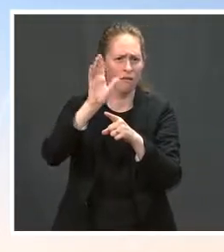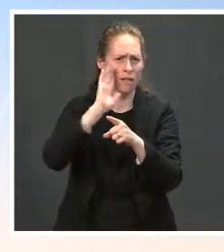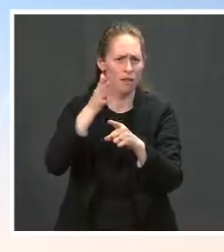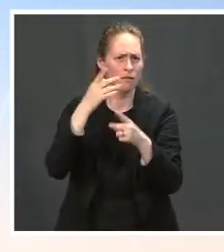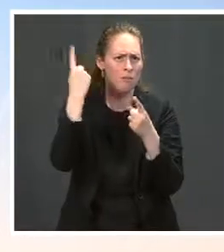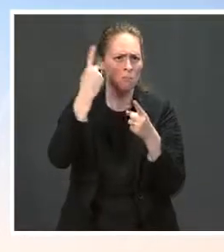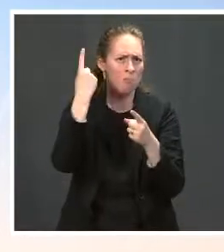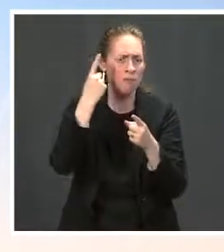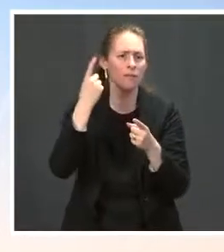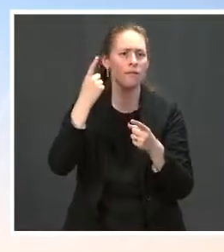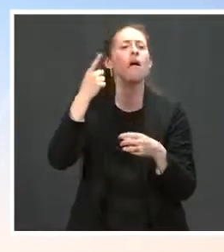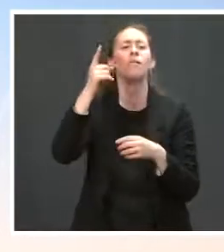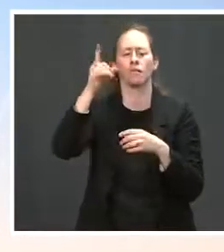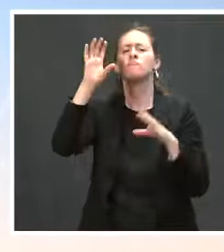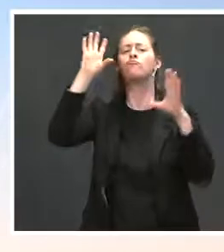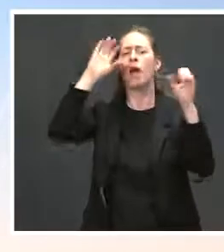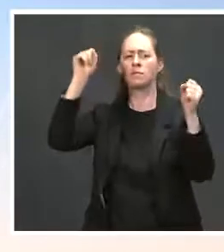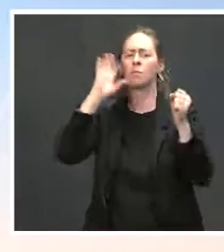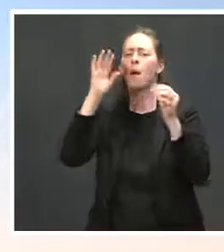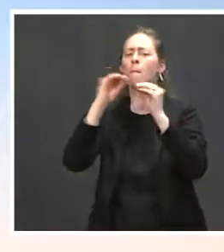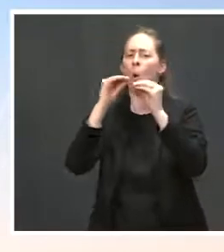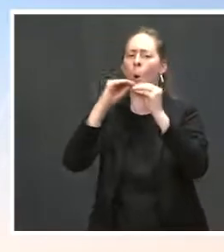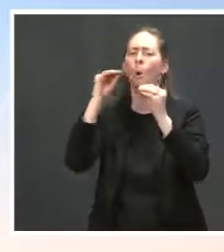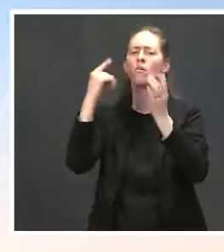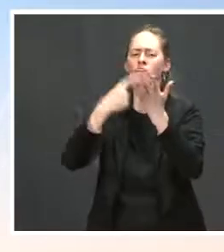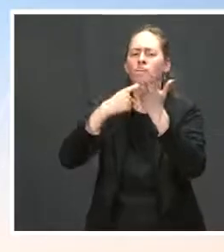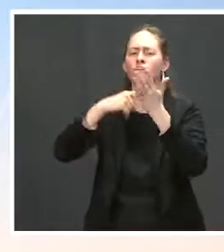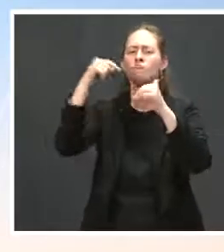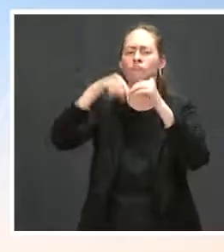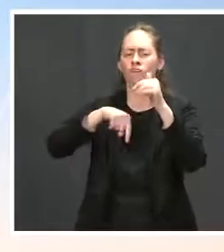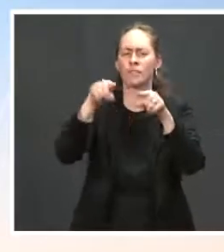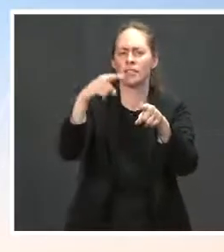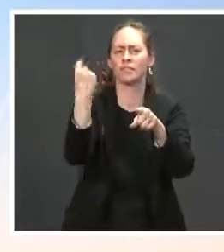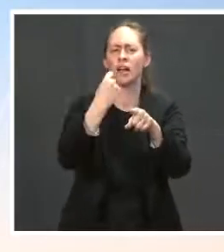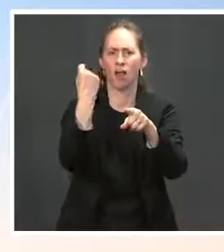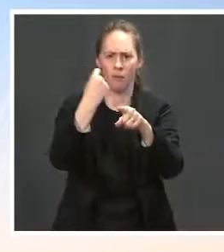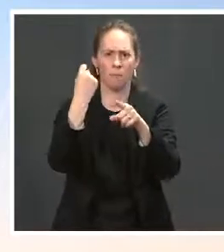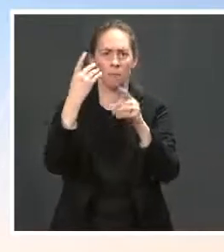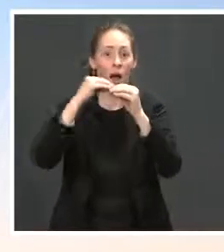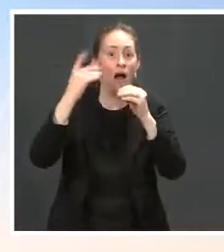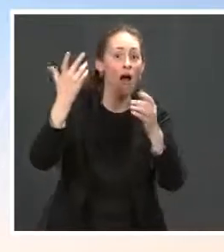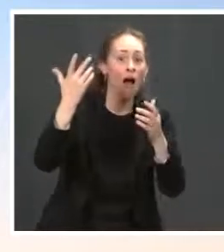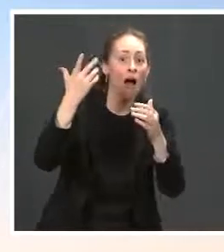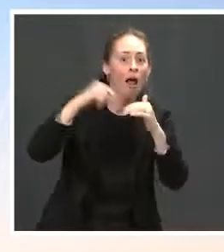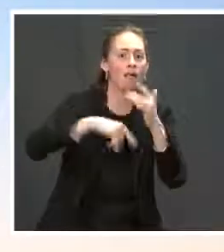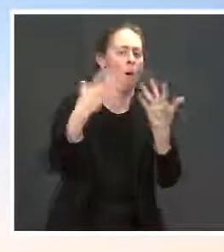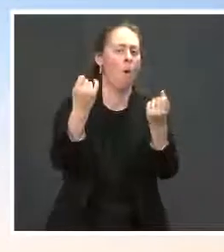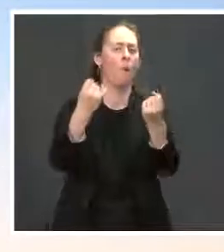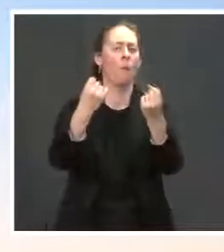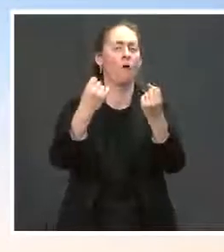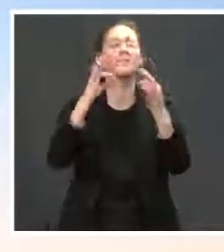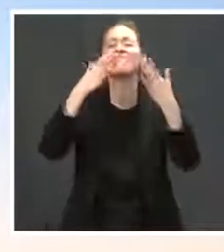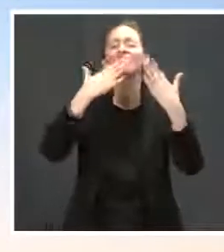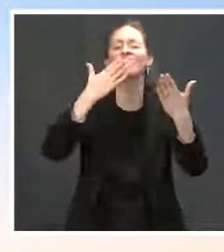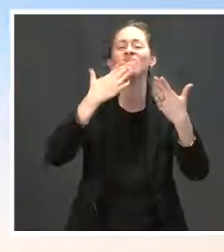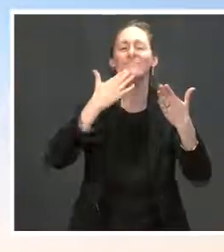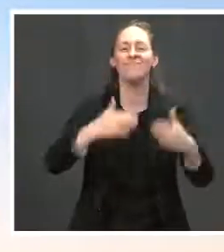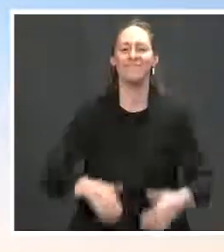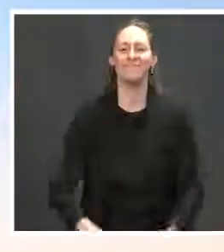Remembrance Day on Saturday, but I don't have anything to get ahead of that at this point in time. Okay. Thank you, everyone.